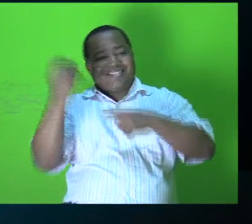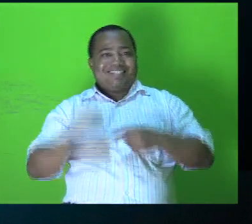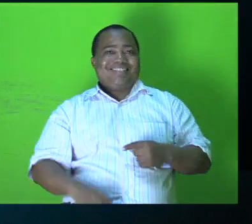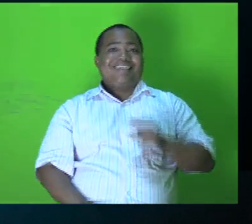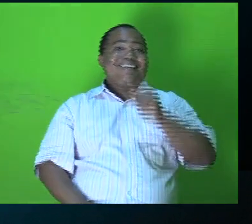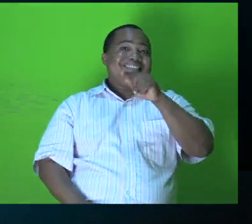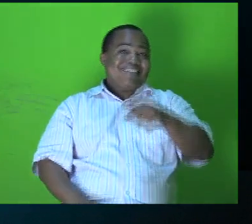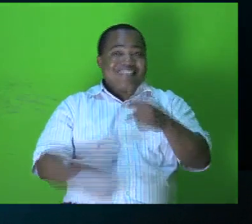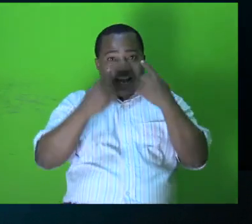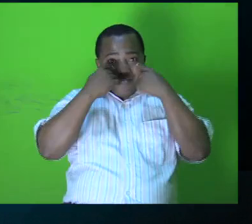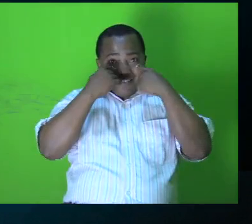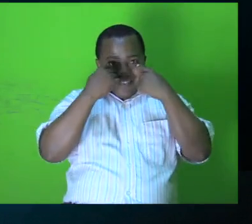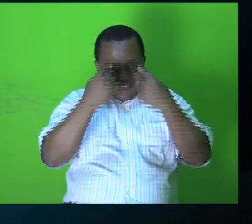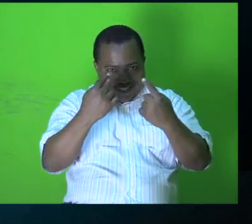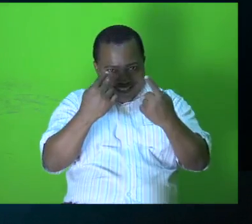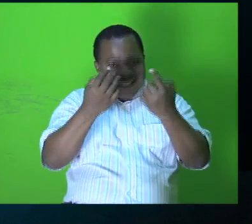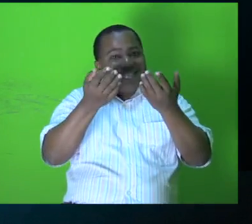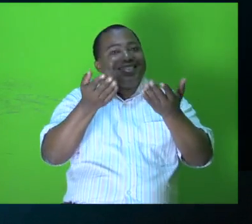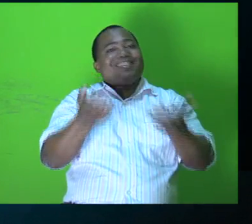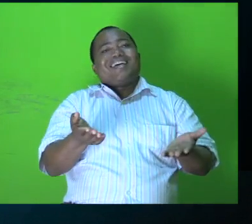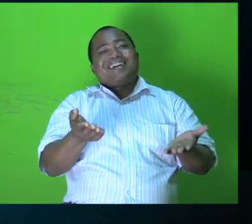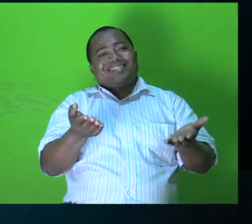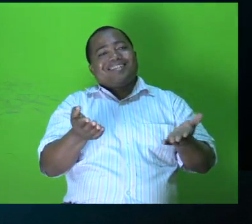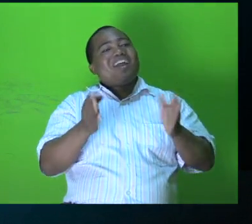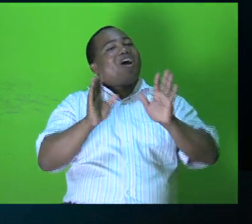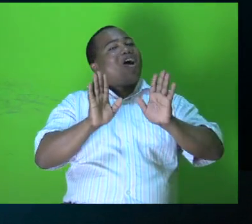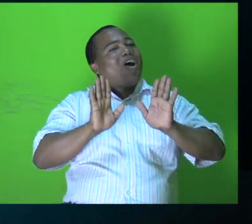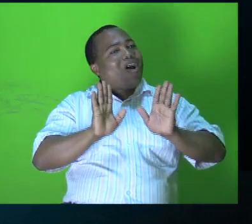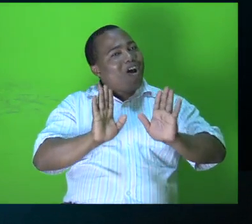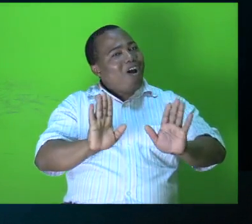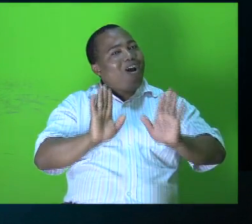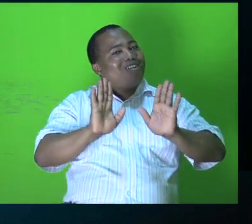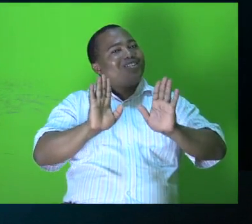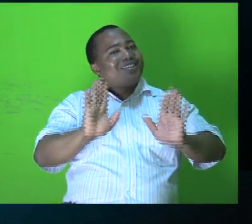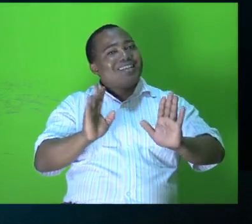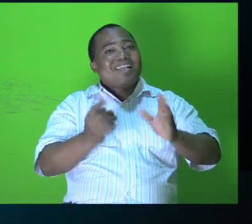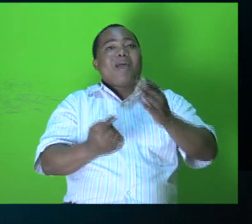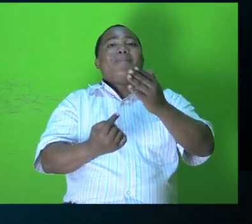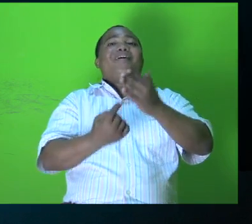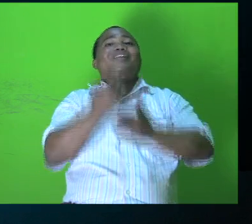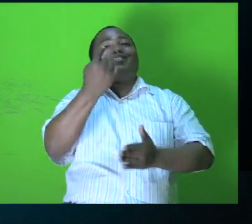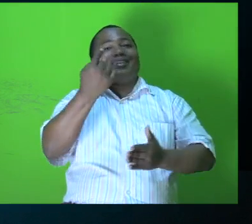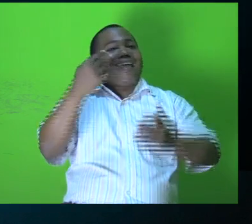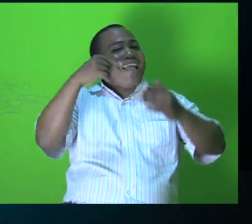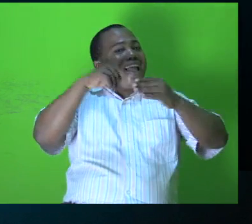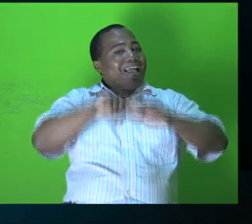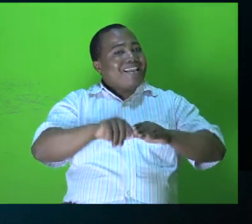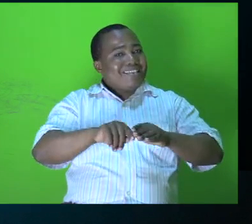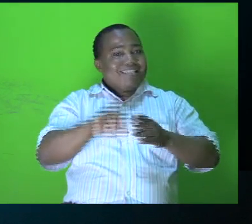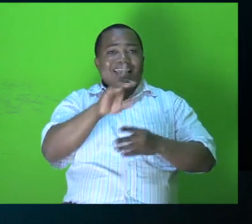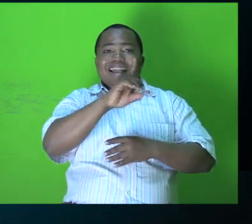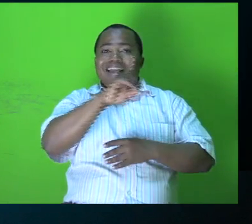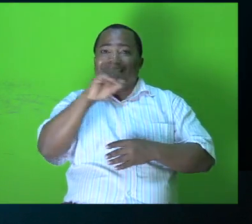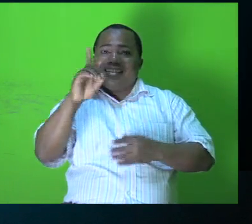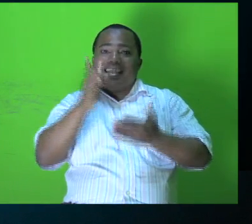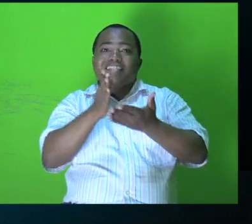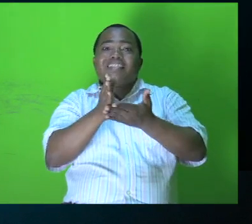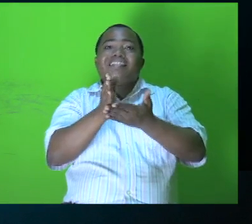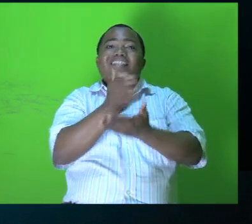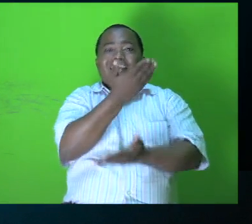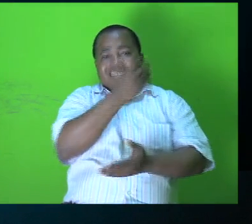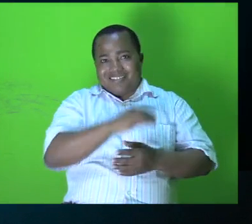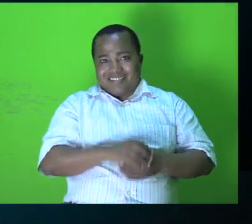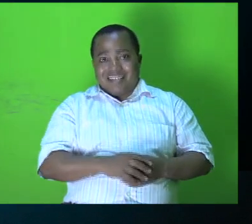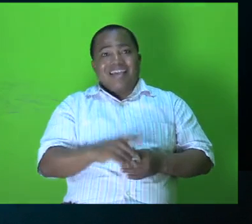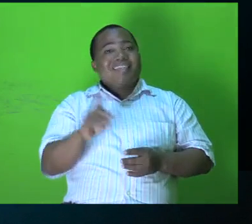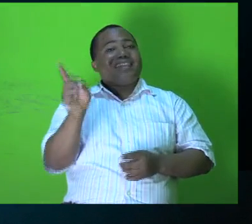we see that they already reached in their destination. So there is